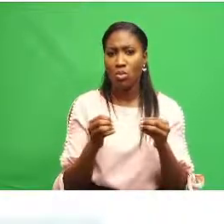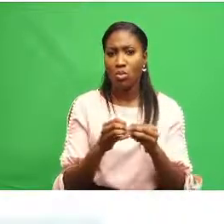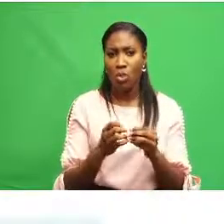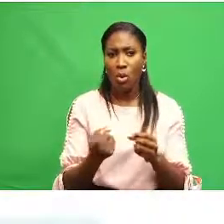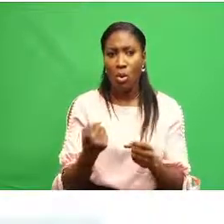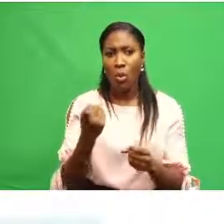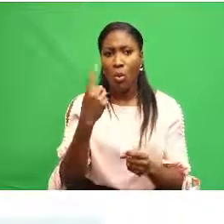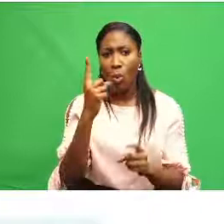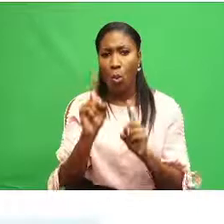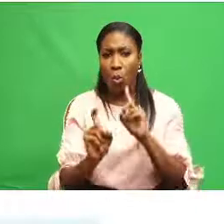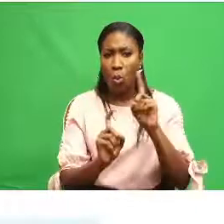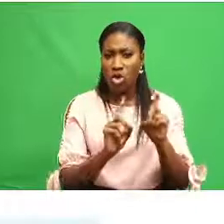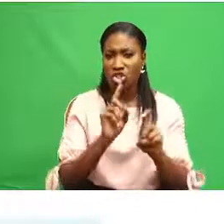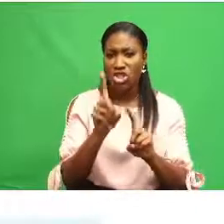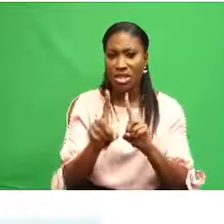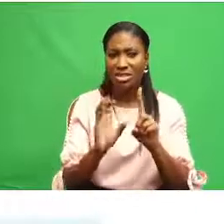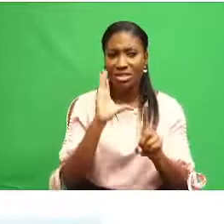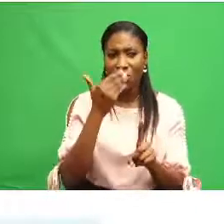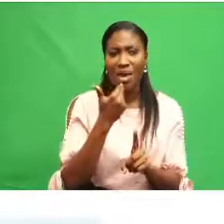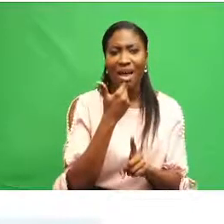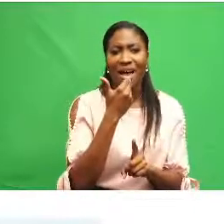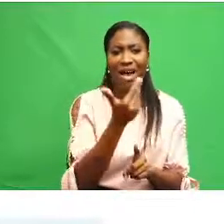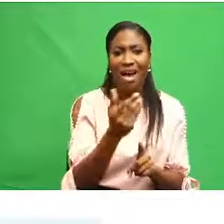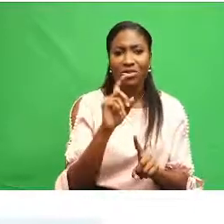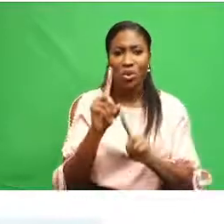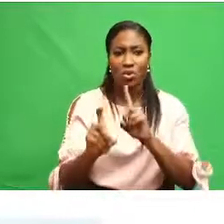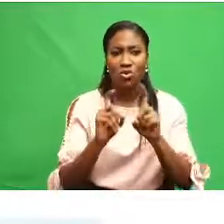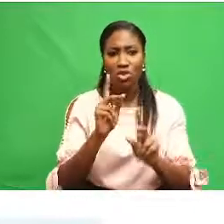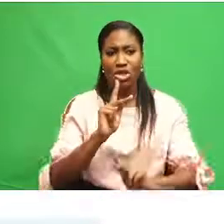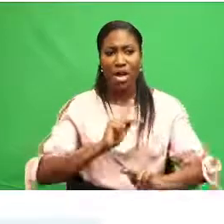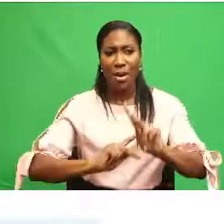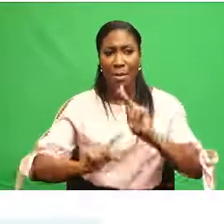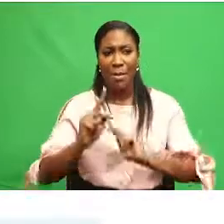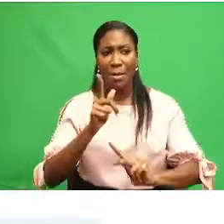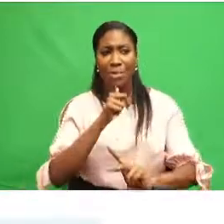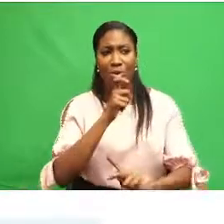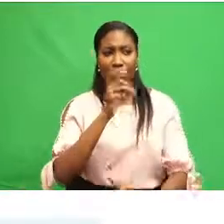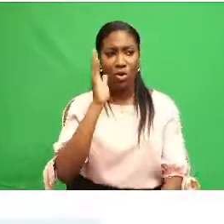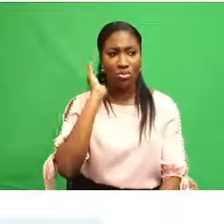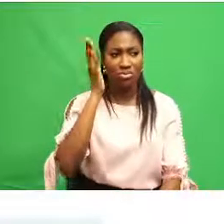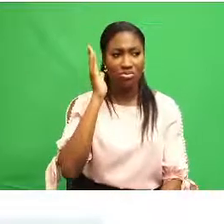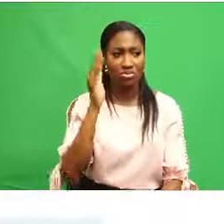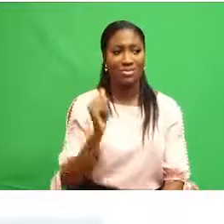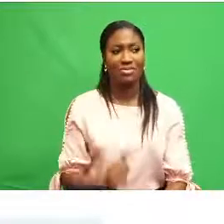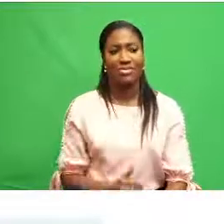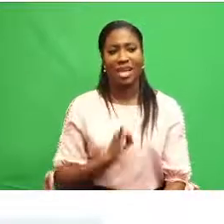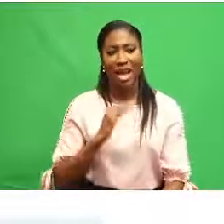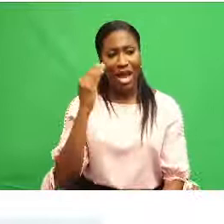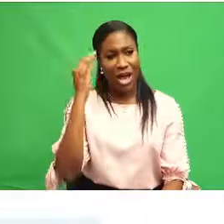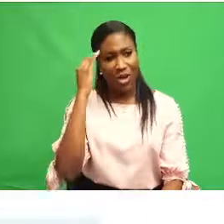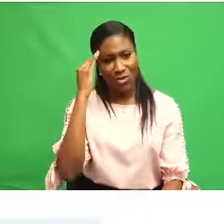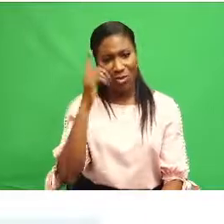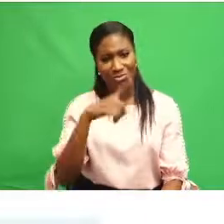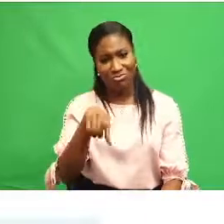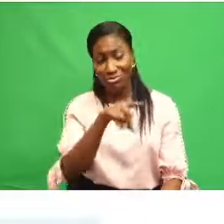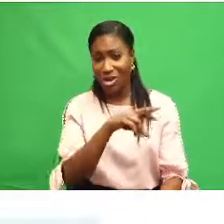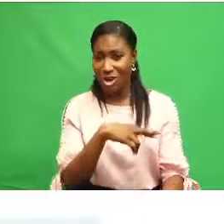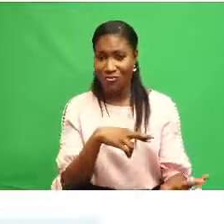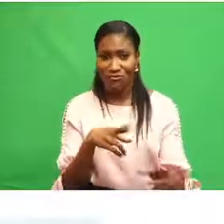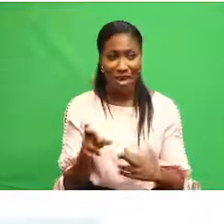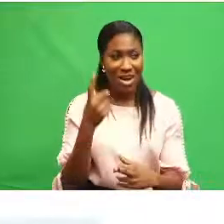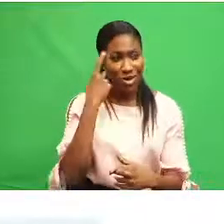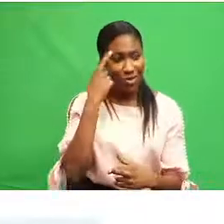to our facilitators, and I know that they are quite ready and raring and revving to